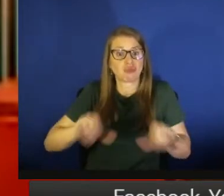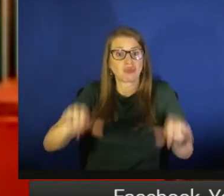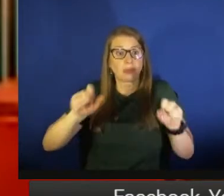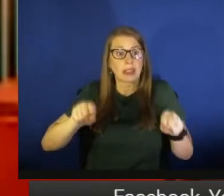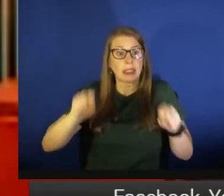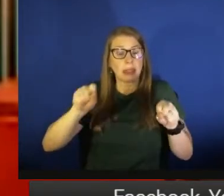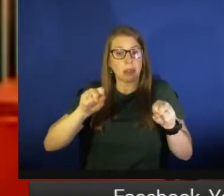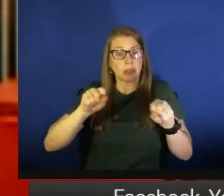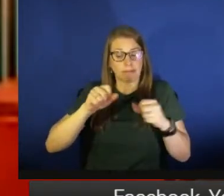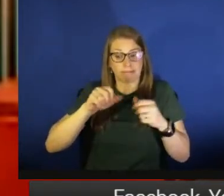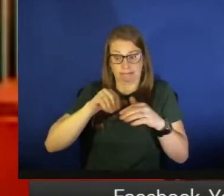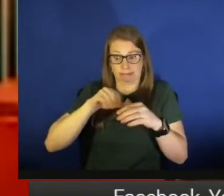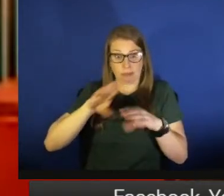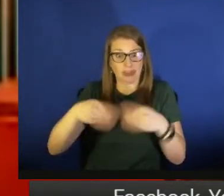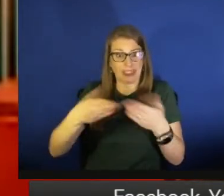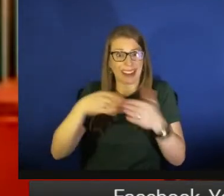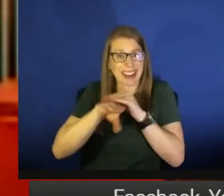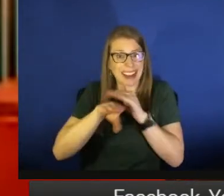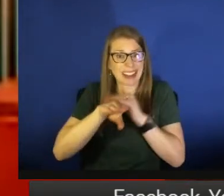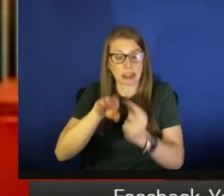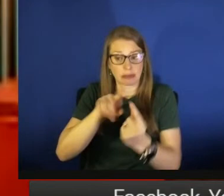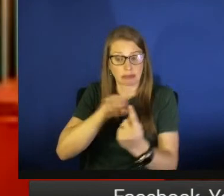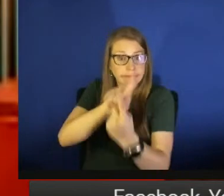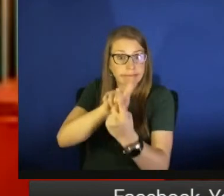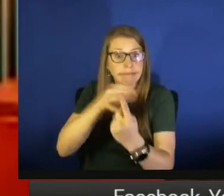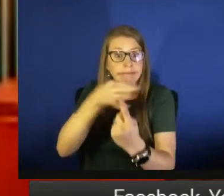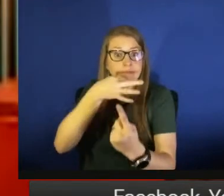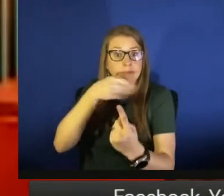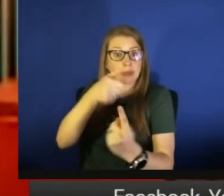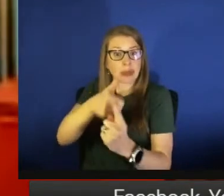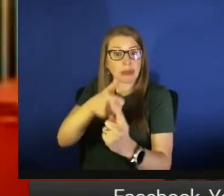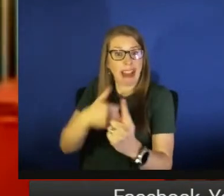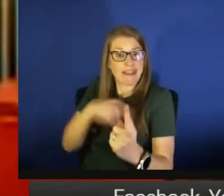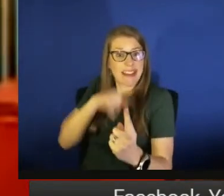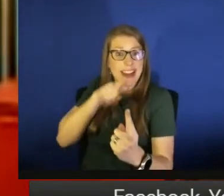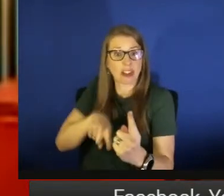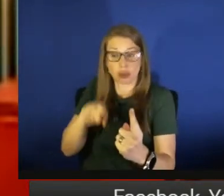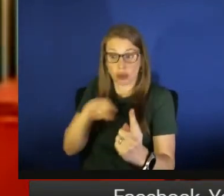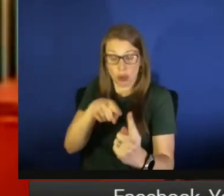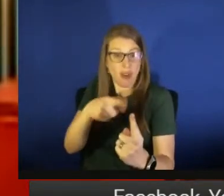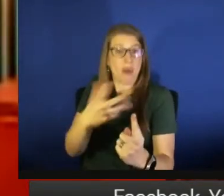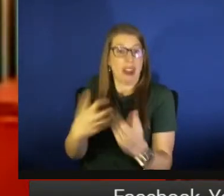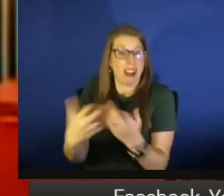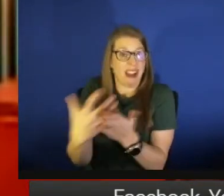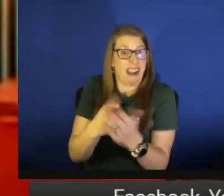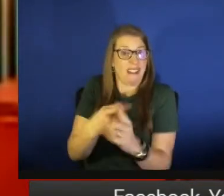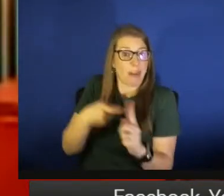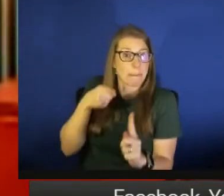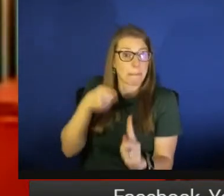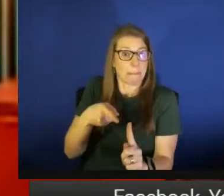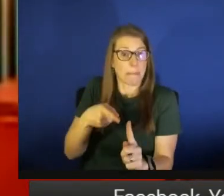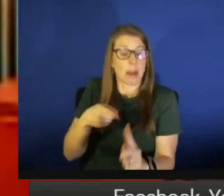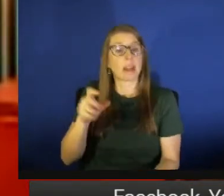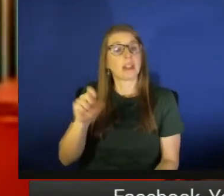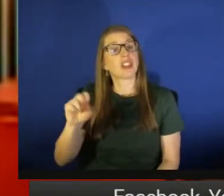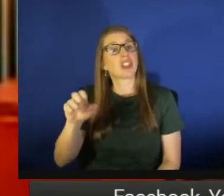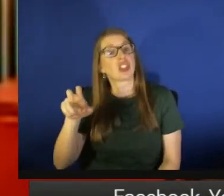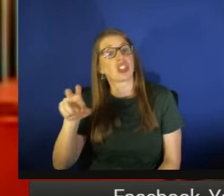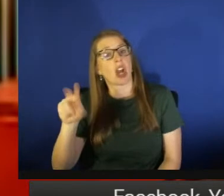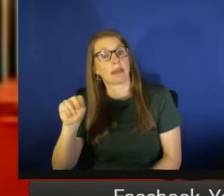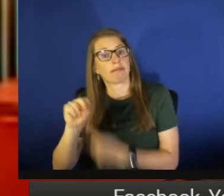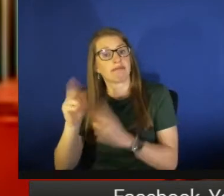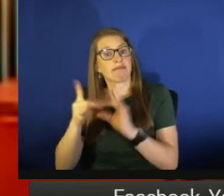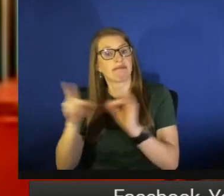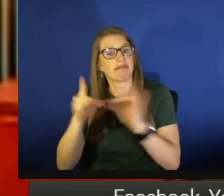get access to the experts who had the answers that everybody wanted. So as Sean mentioned, I remember